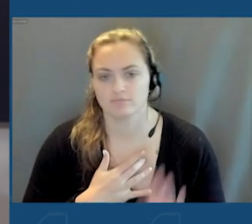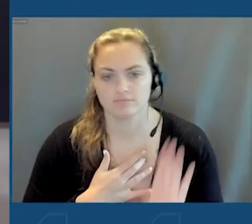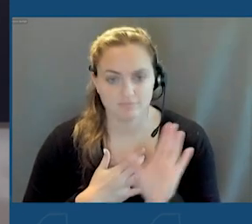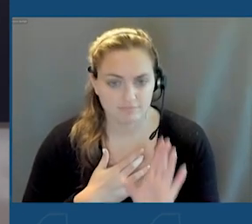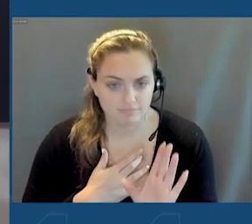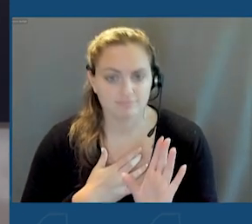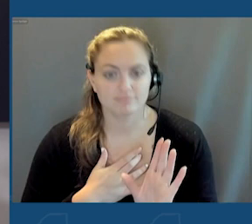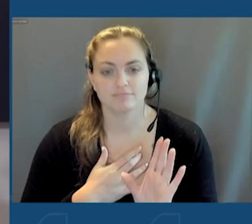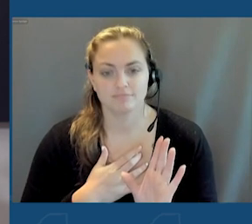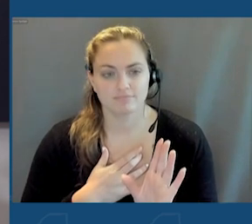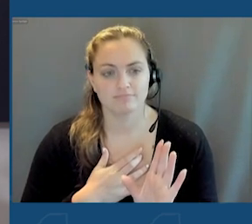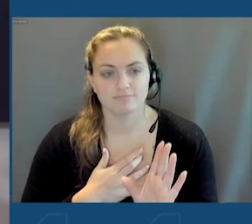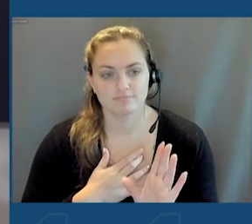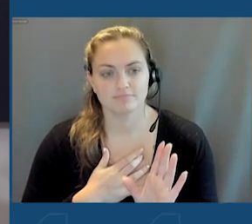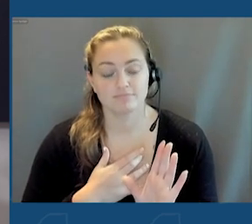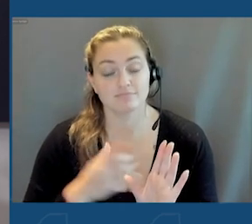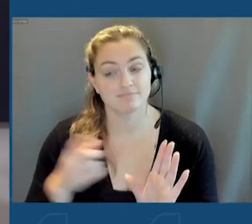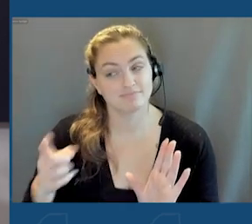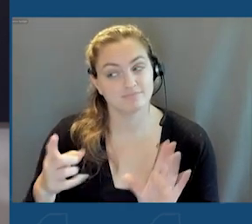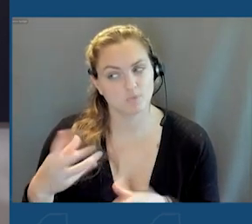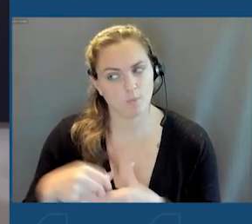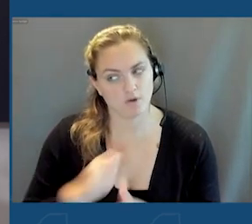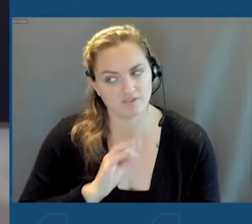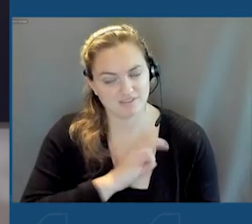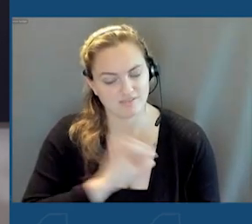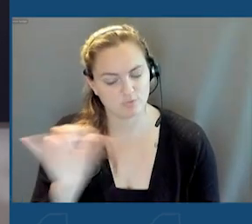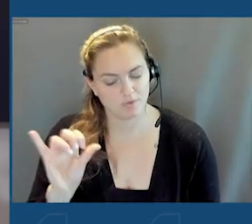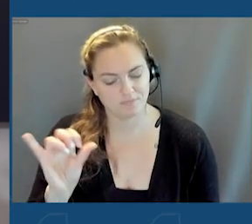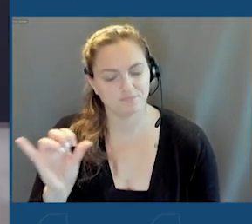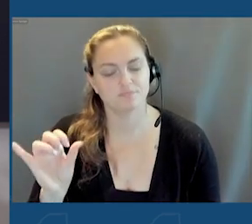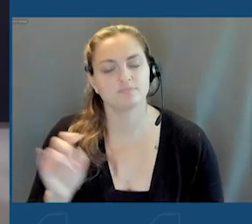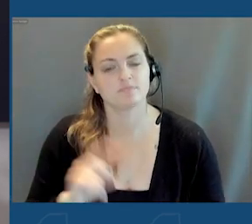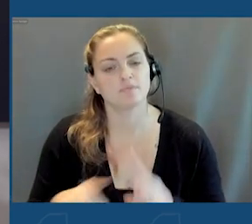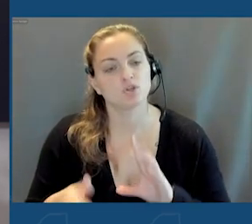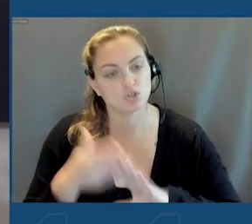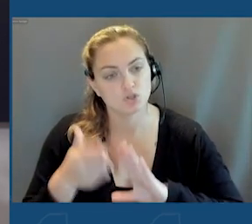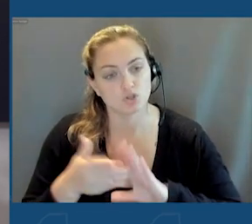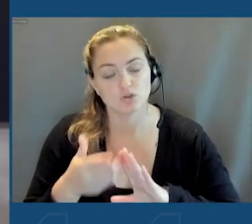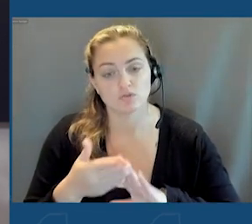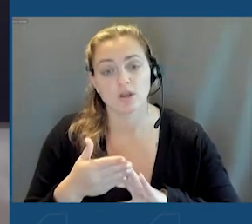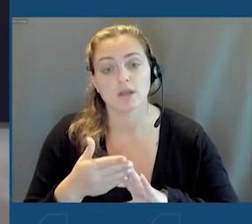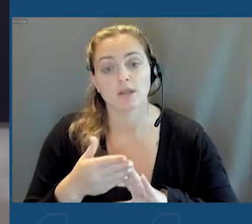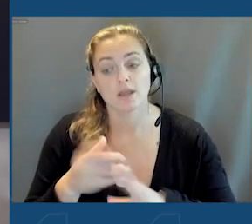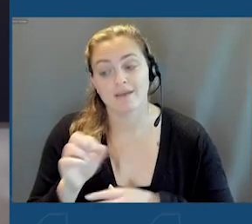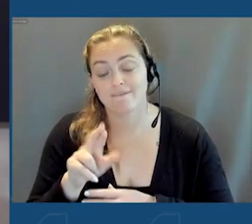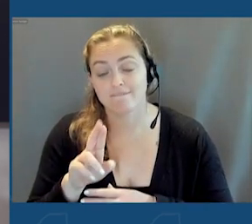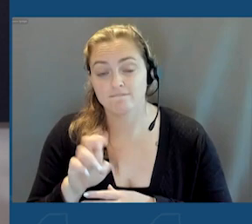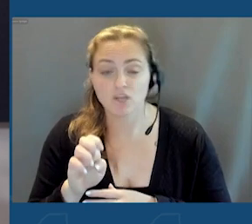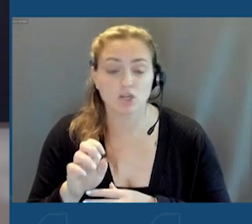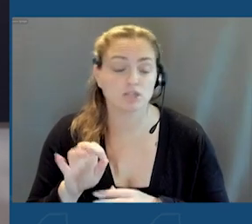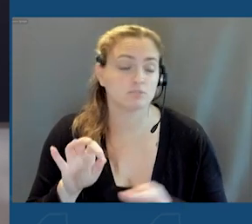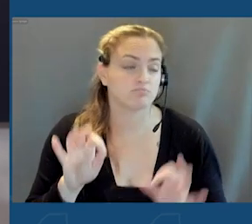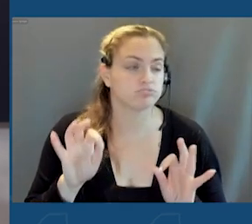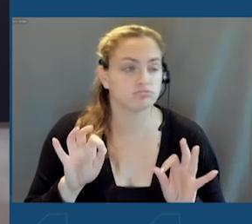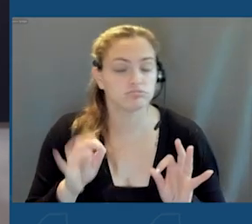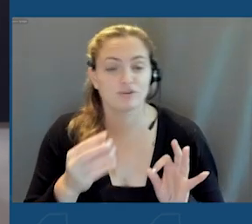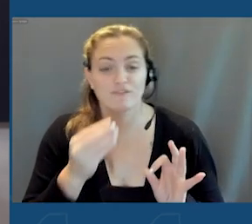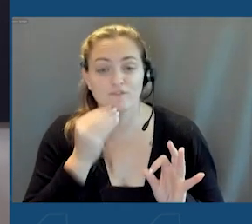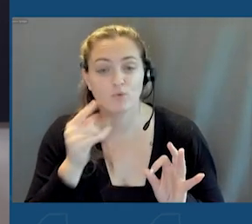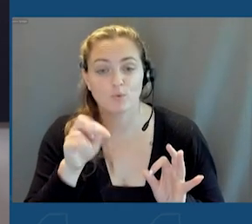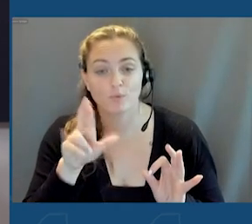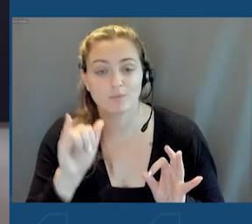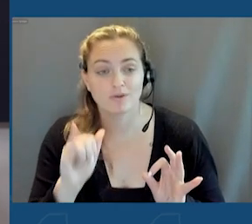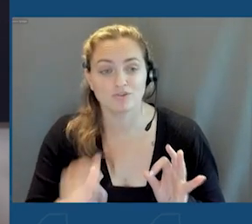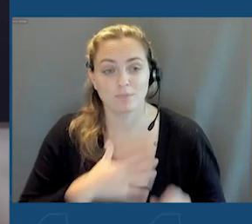and she's part of our staff as well, and she runs a fierce food pantry, and that is my